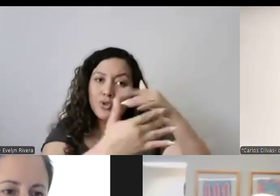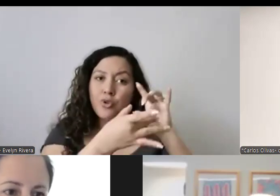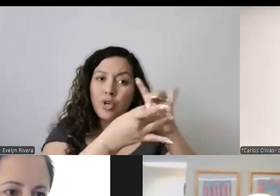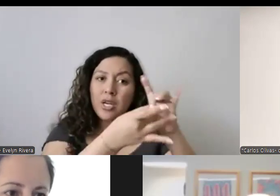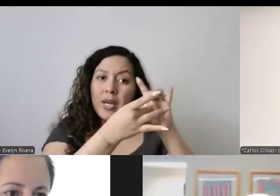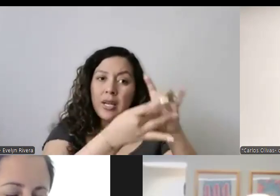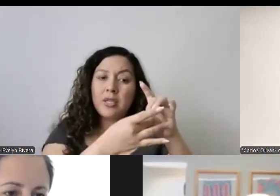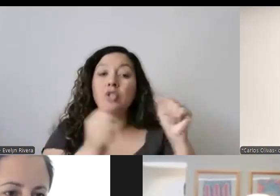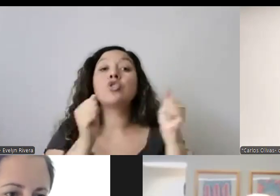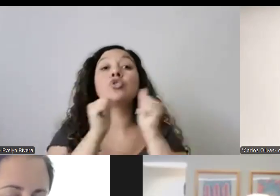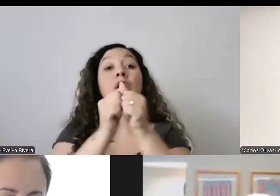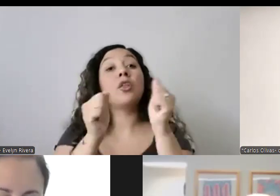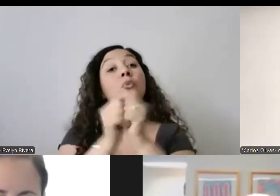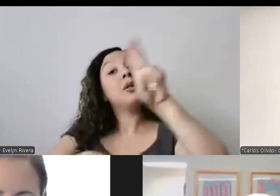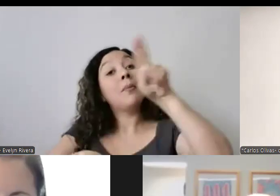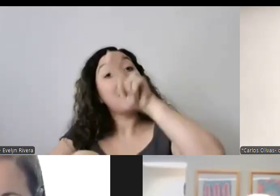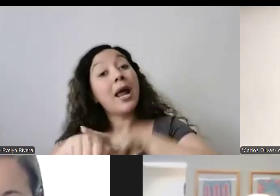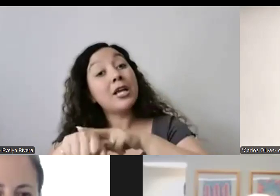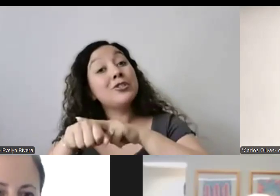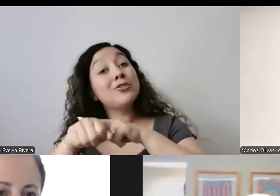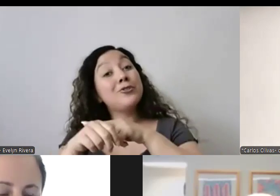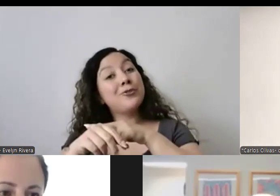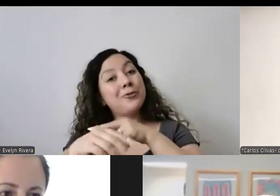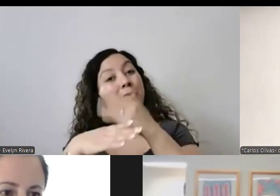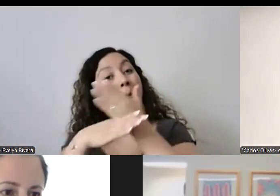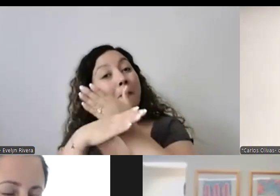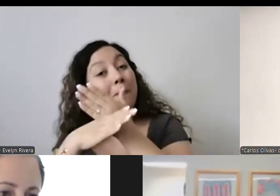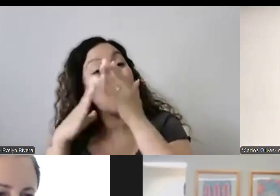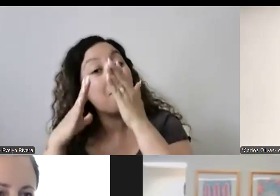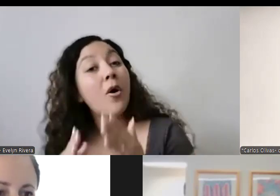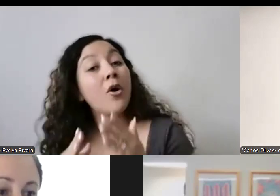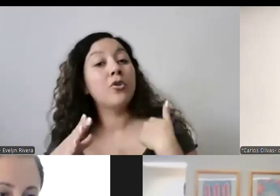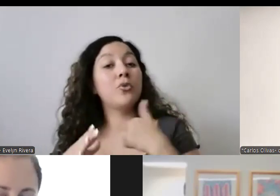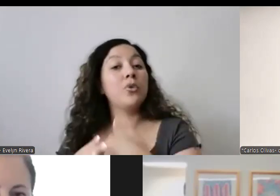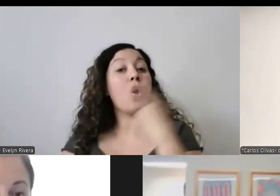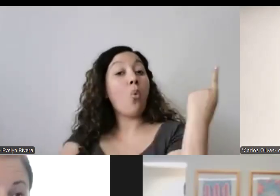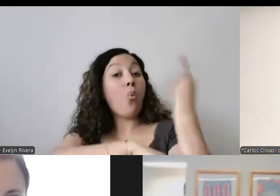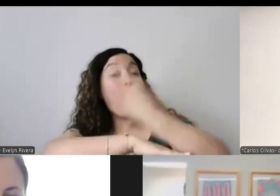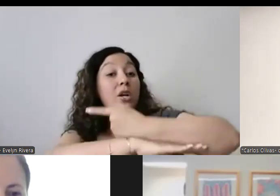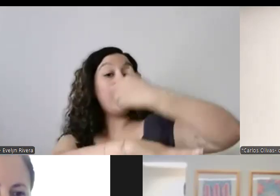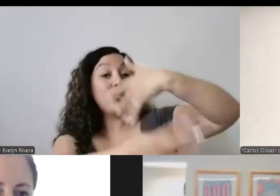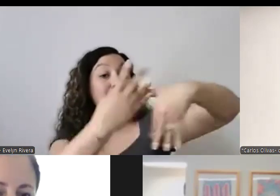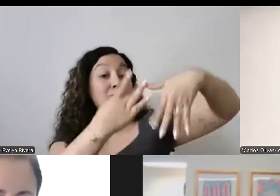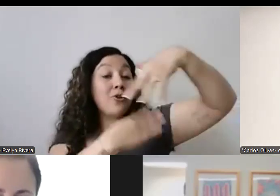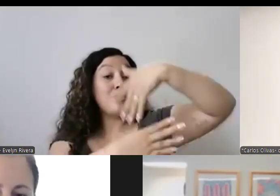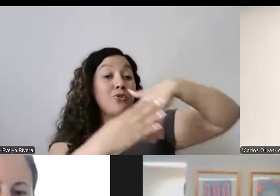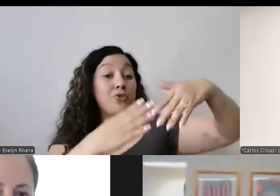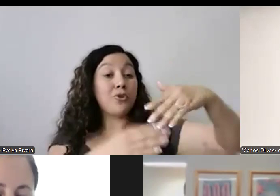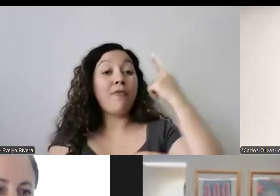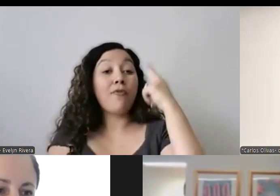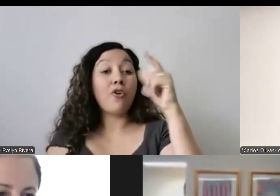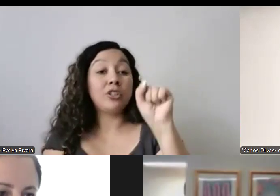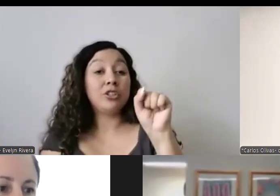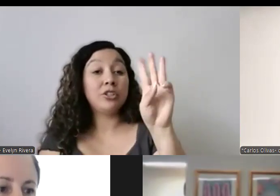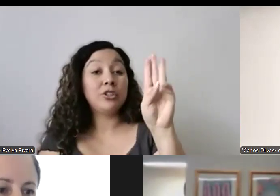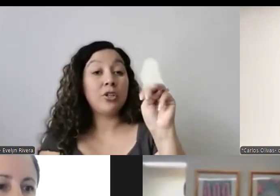with some national partners, we are hosting a one-day social prescribing summit in May. For anyone who's interested, you can also